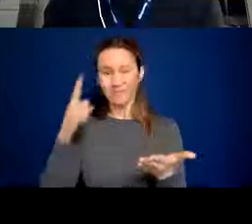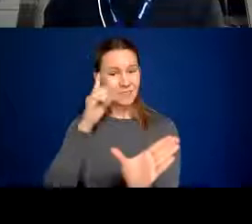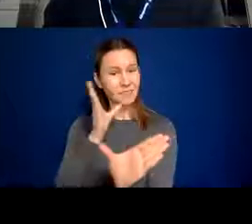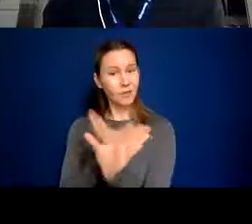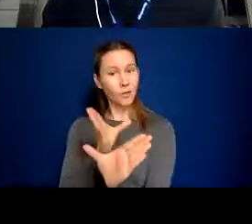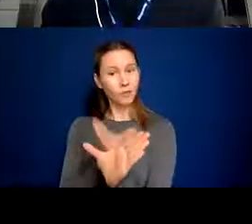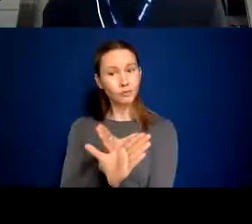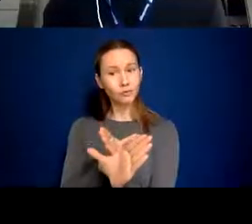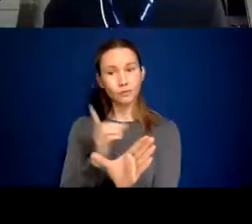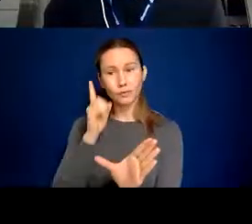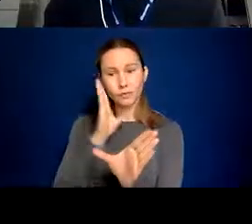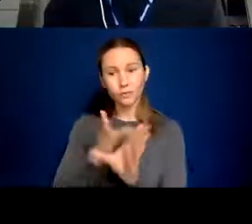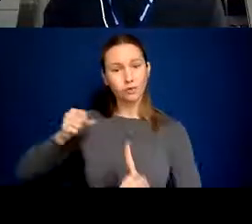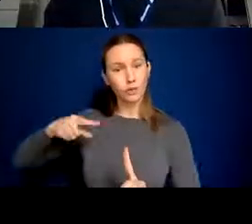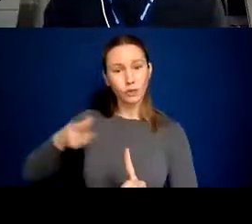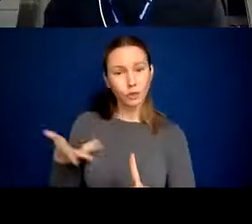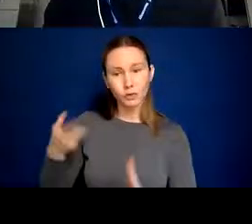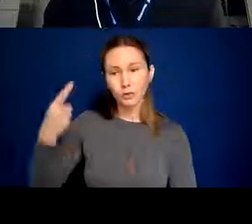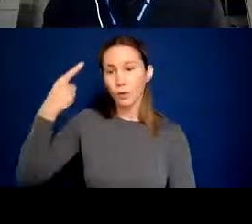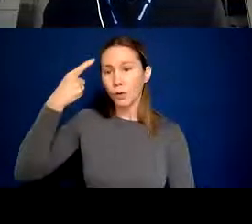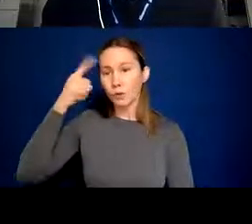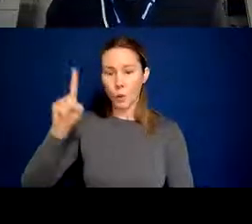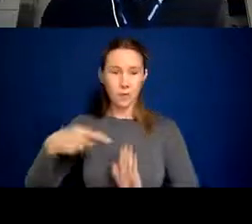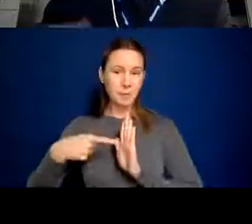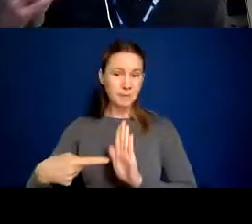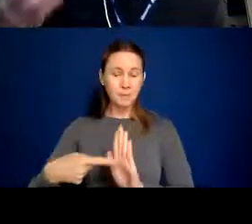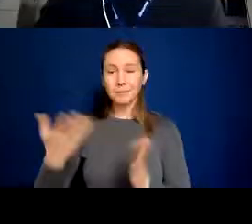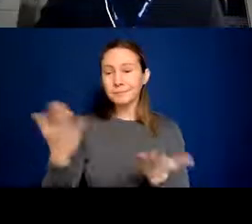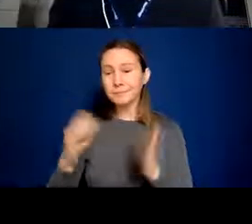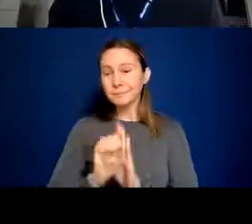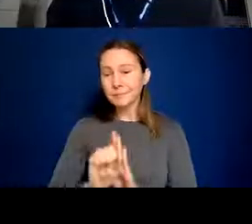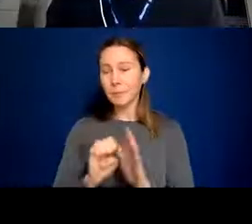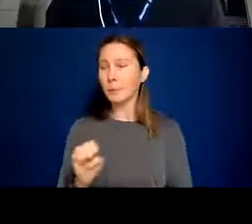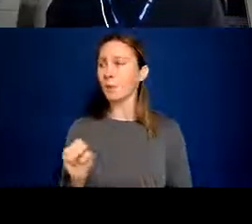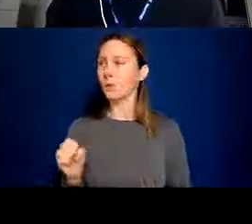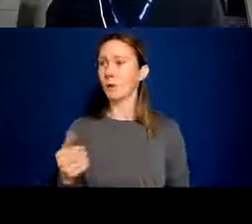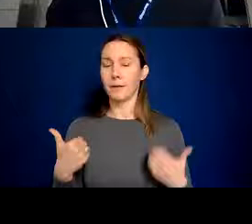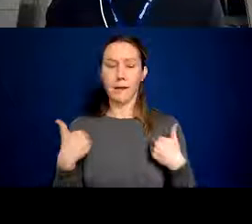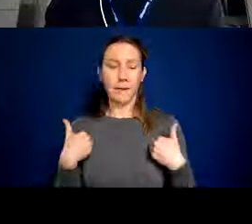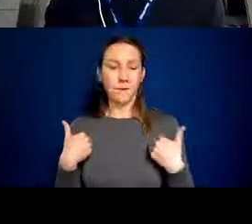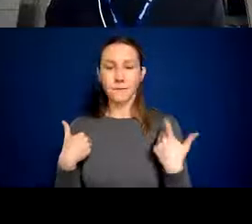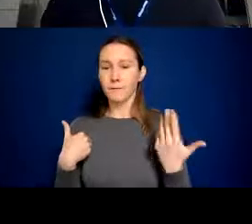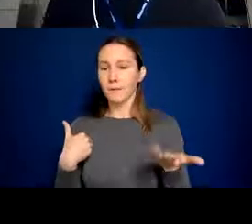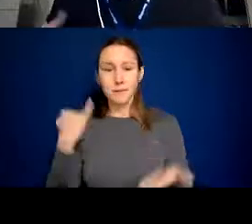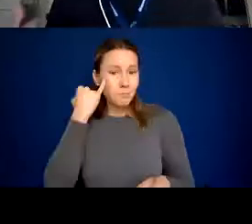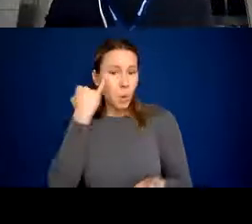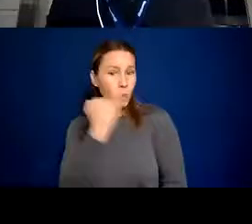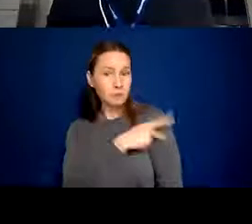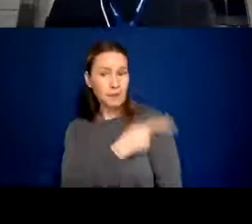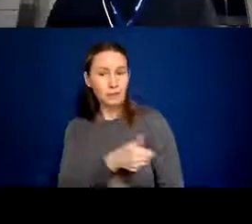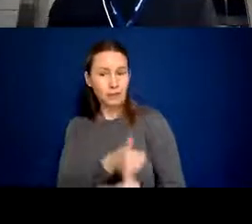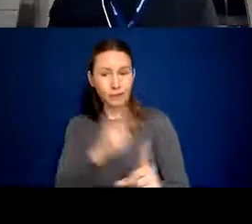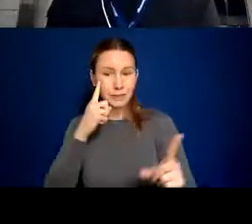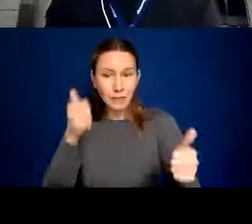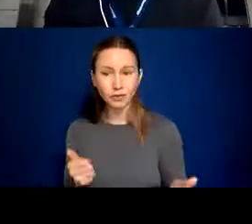psychological triggers are for symptoms. For example, if a patient with dementia is